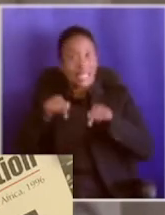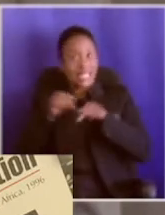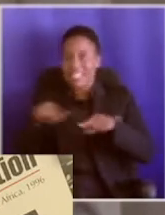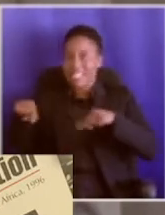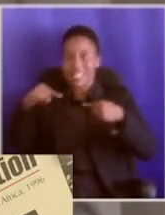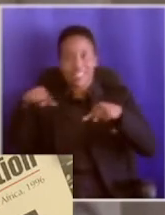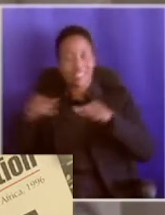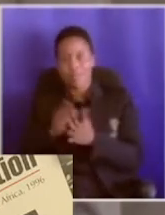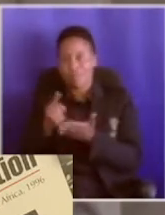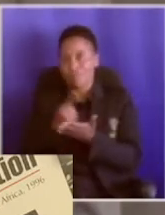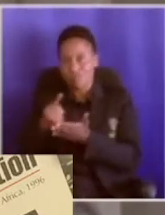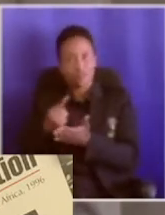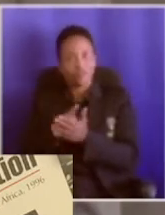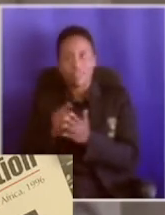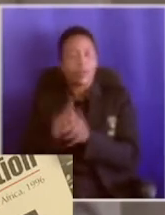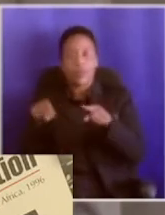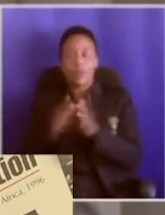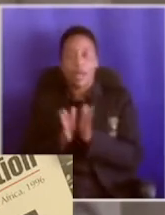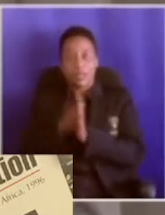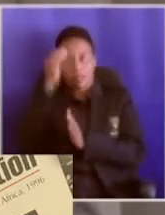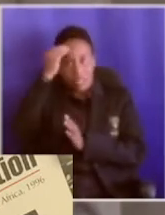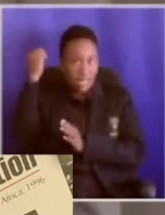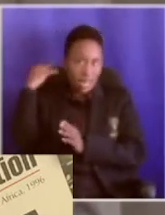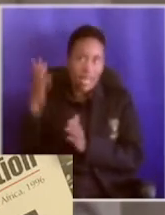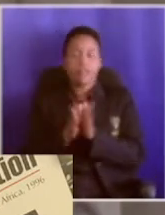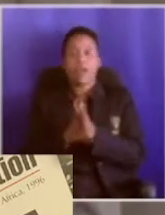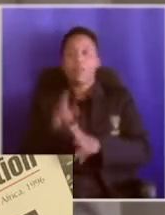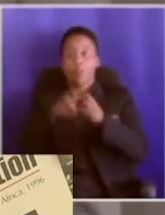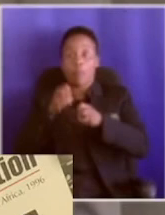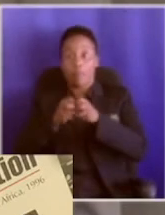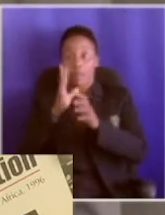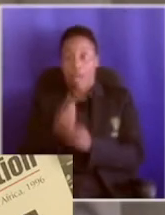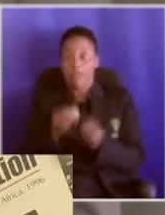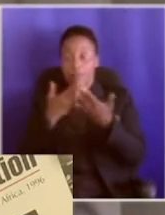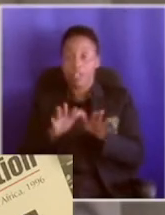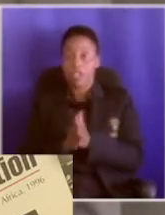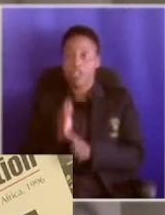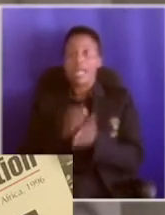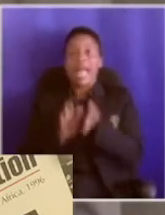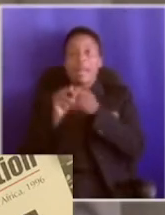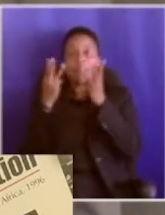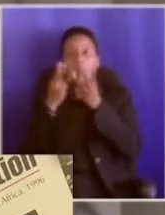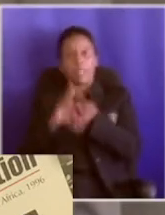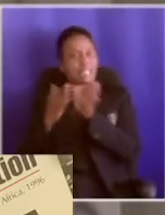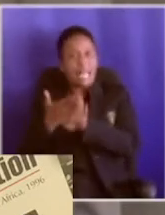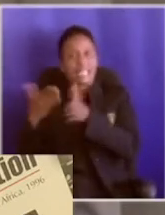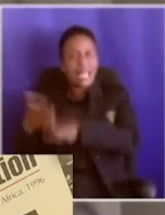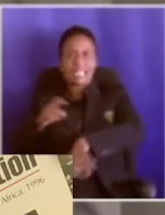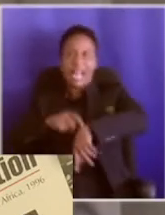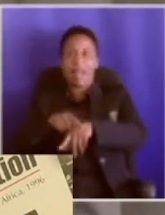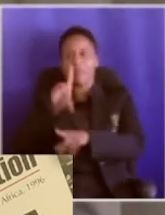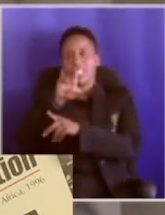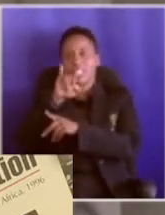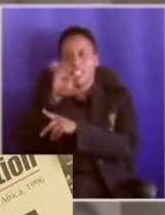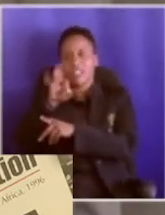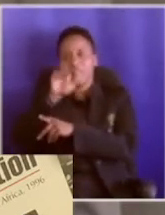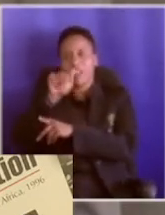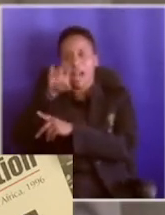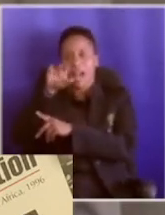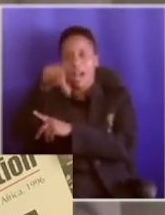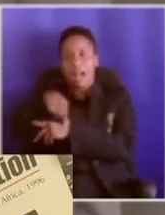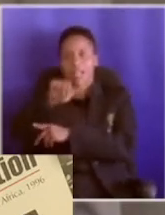the colossal upheaval, carnage, and massacres during the Mfokani in the late 18th